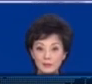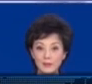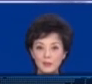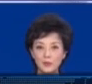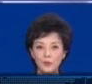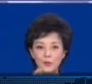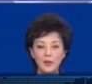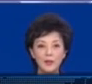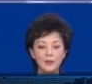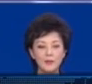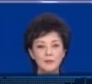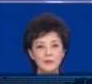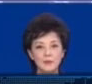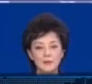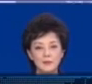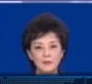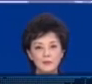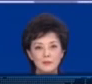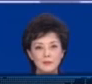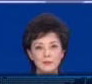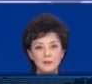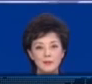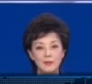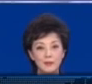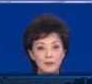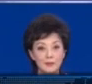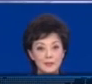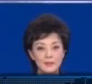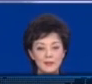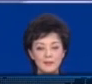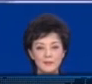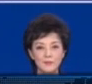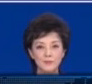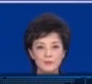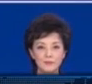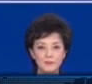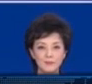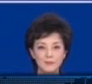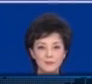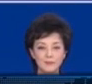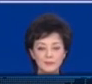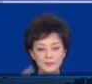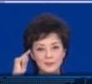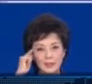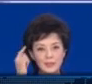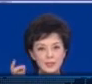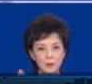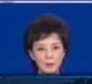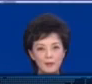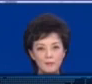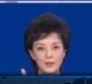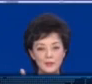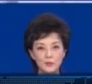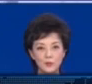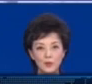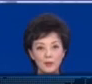to admit all people that need to be admitted, and also we treat these people who are